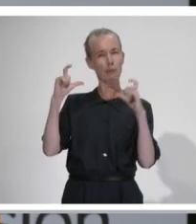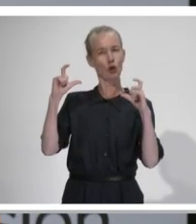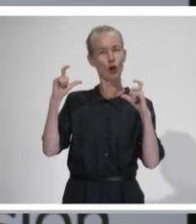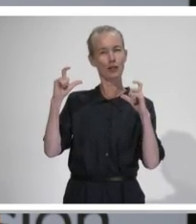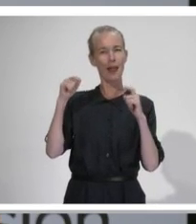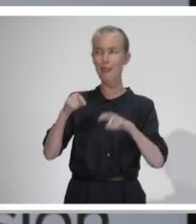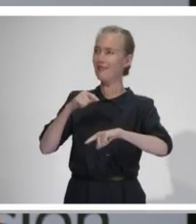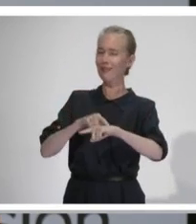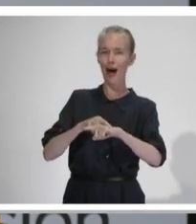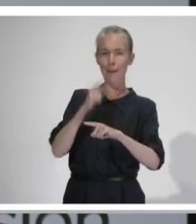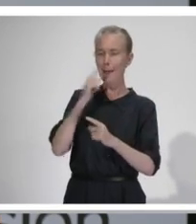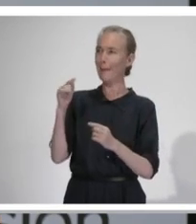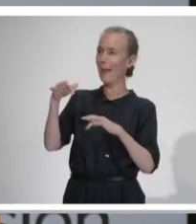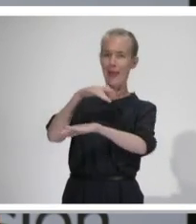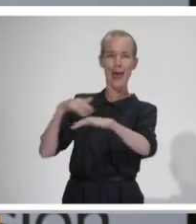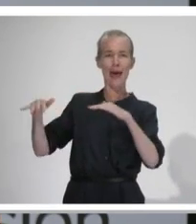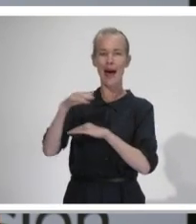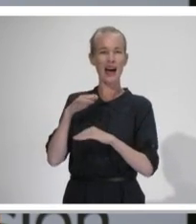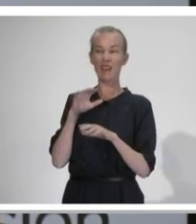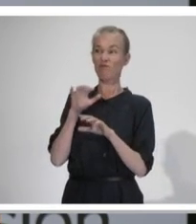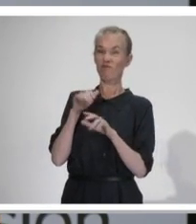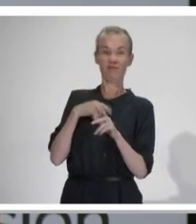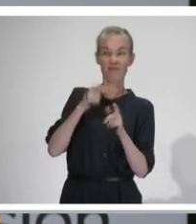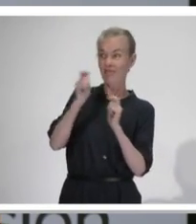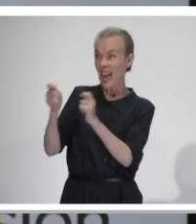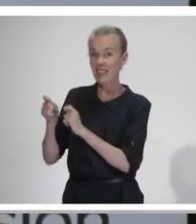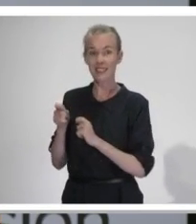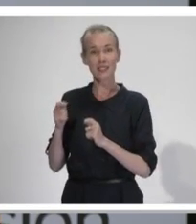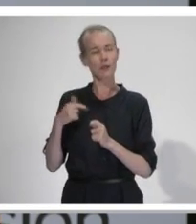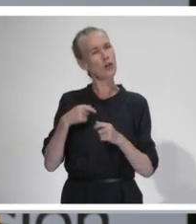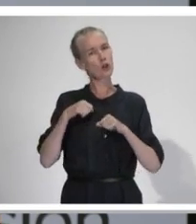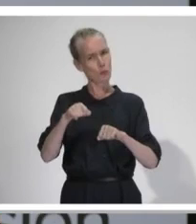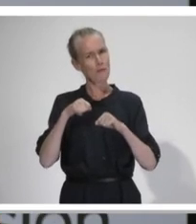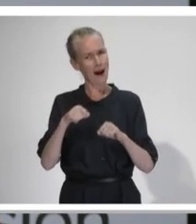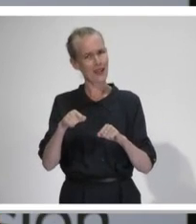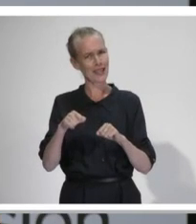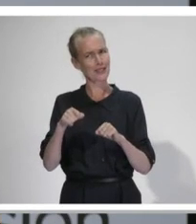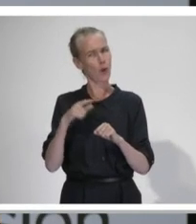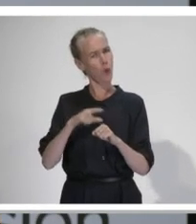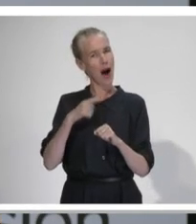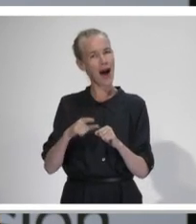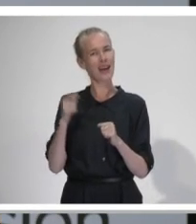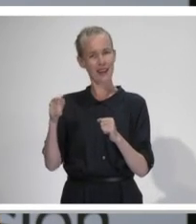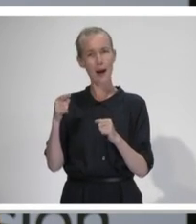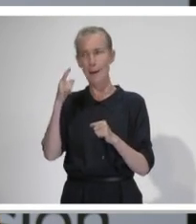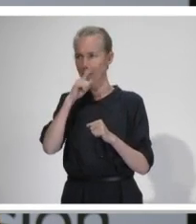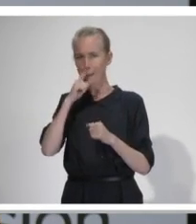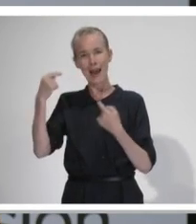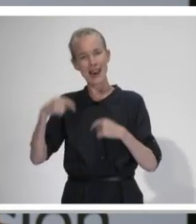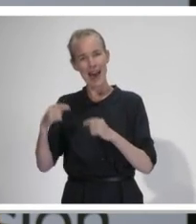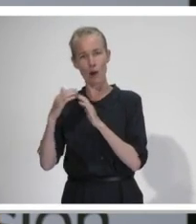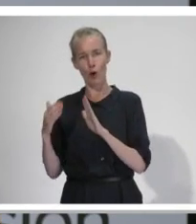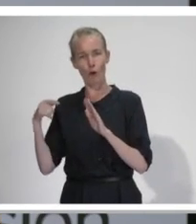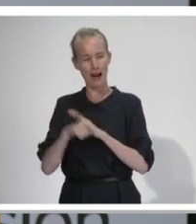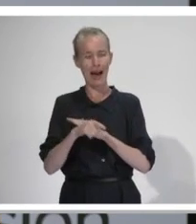chose supermarkets is because supermarket workers are in contact with a lot of people, so they would be highly